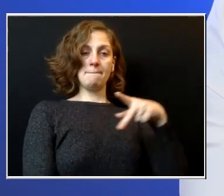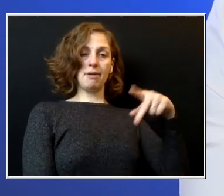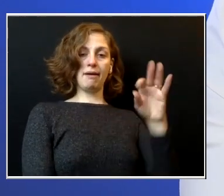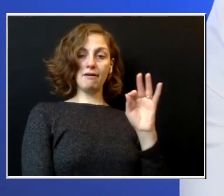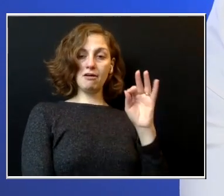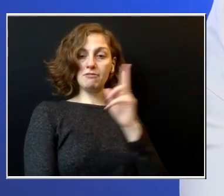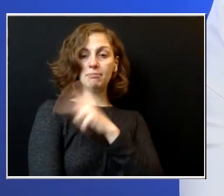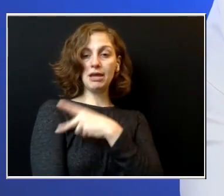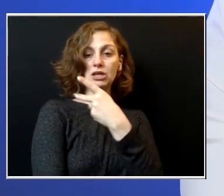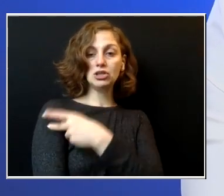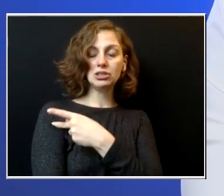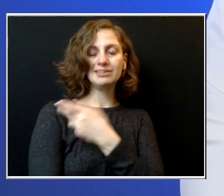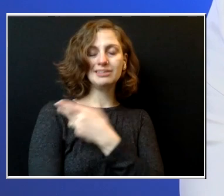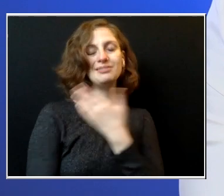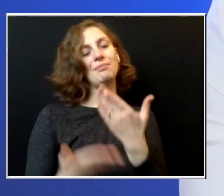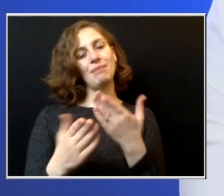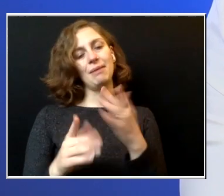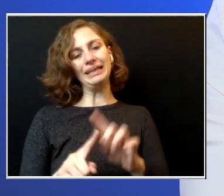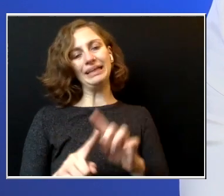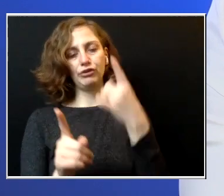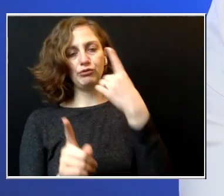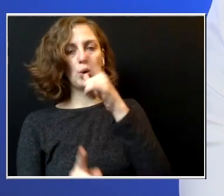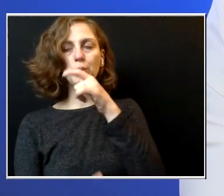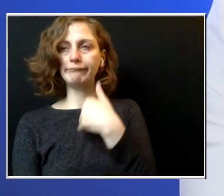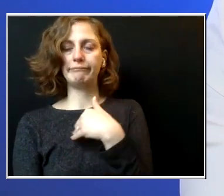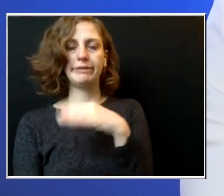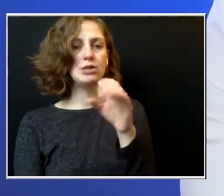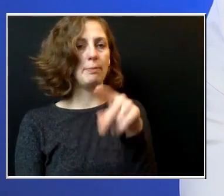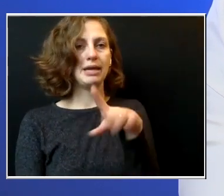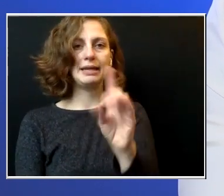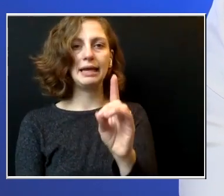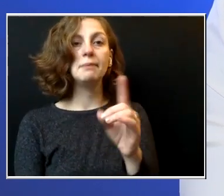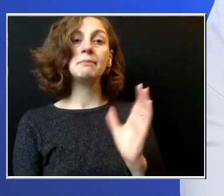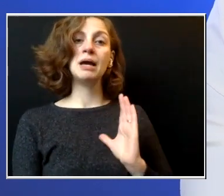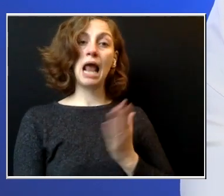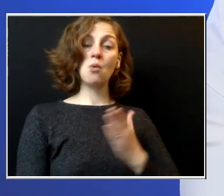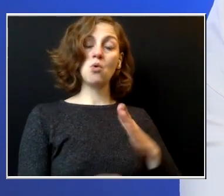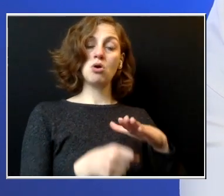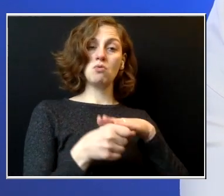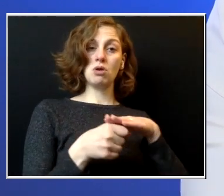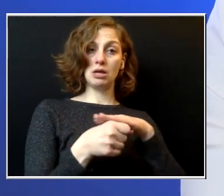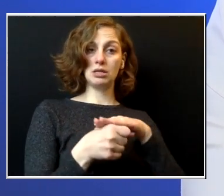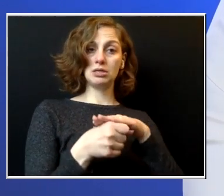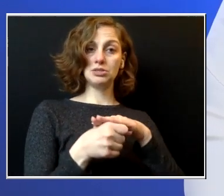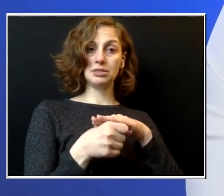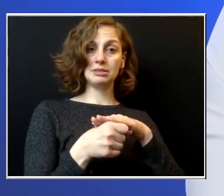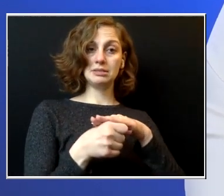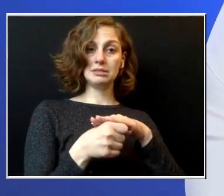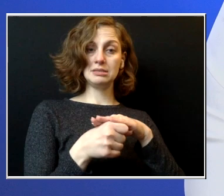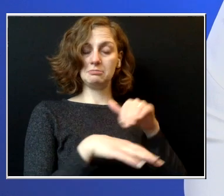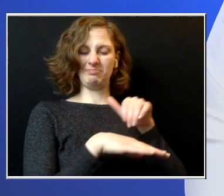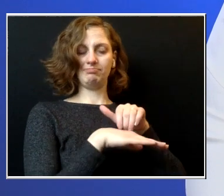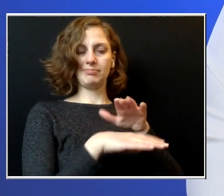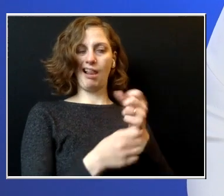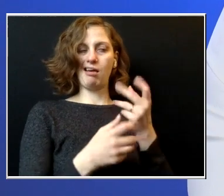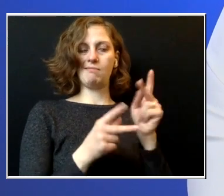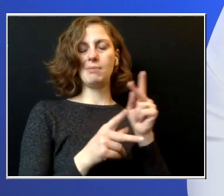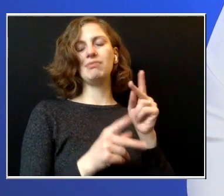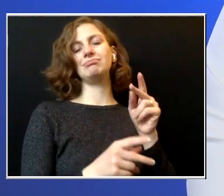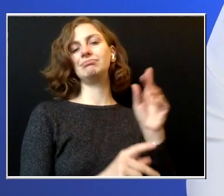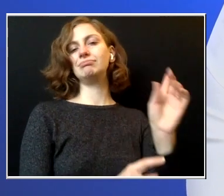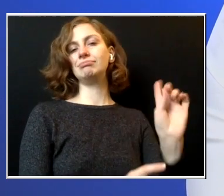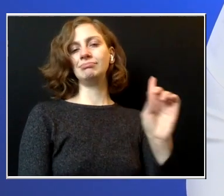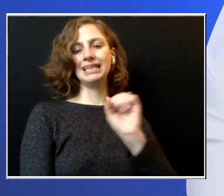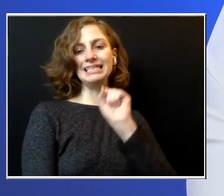who has COPD, that at least in our general region, which we send a lot of our patients to St. Louis for transplant, there the average